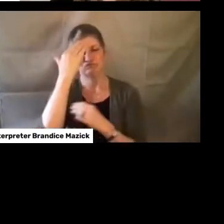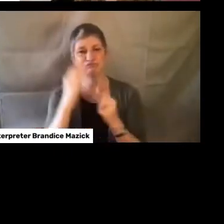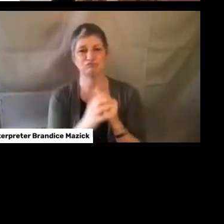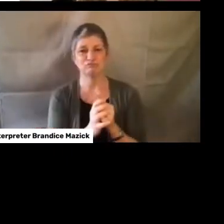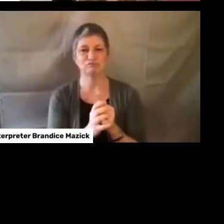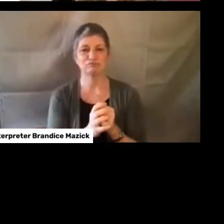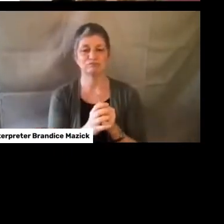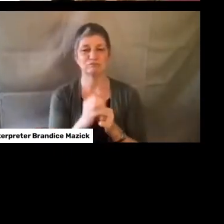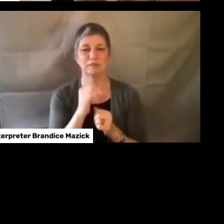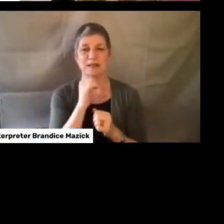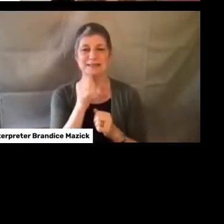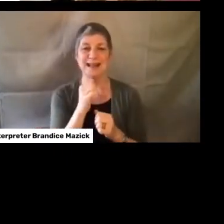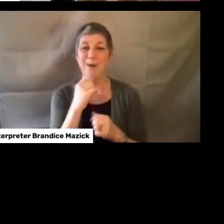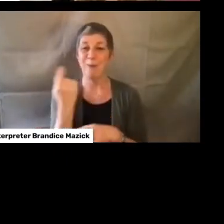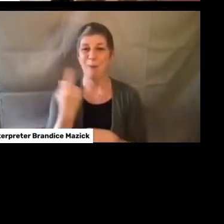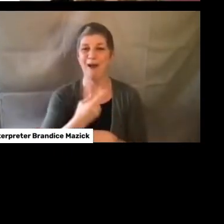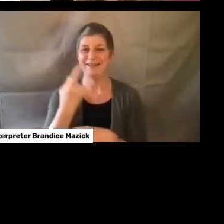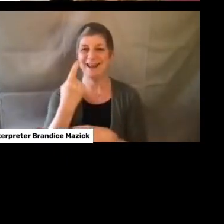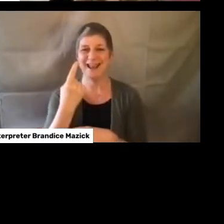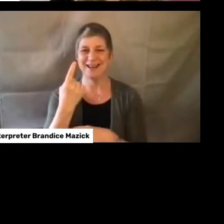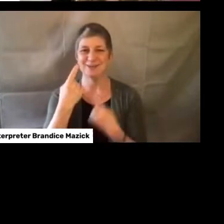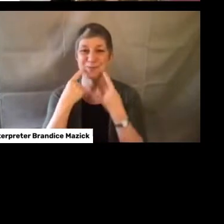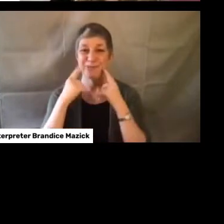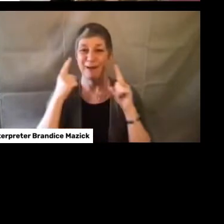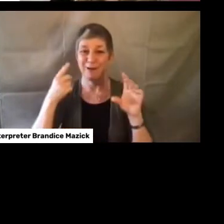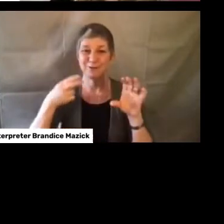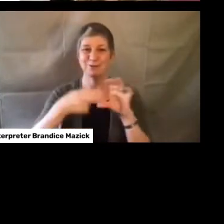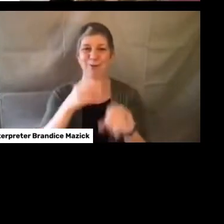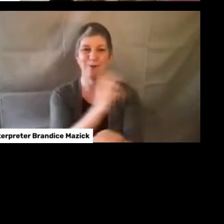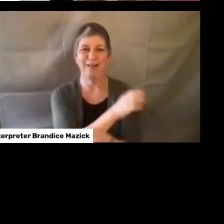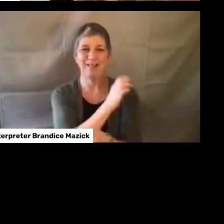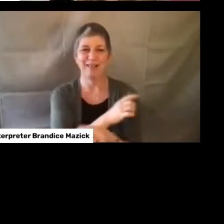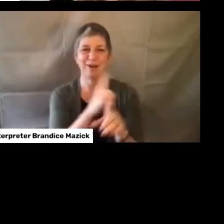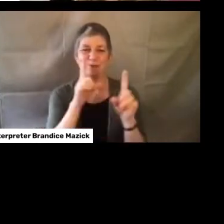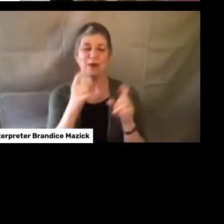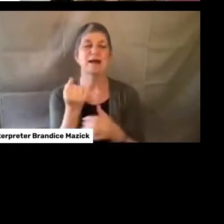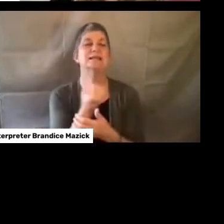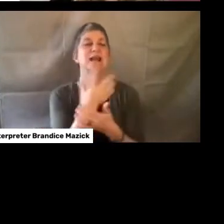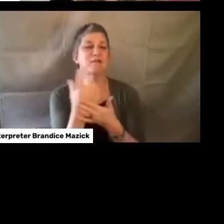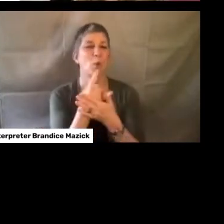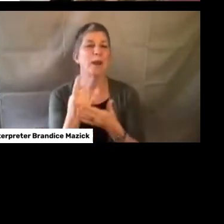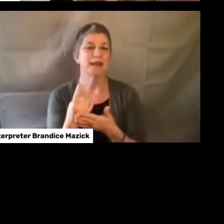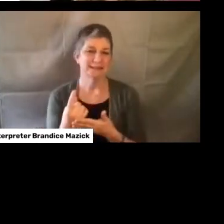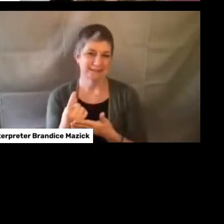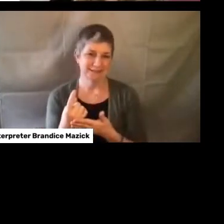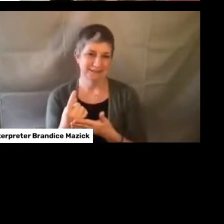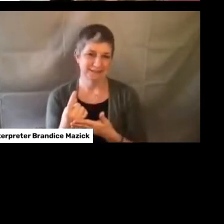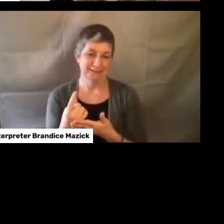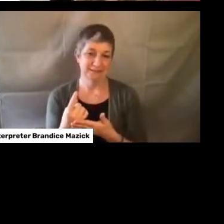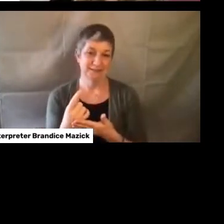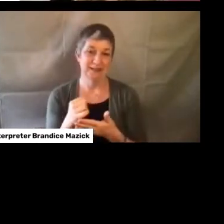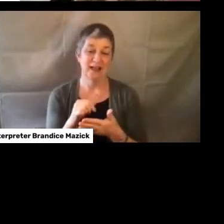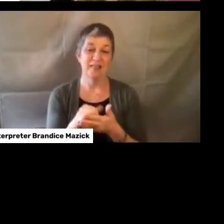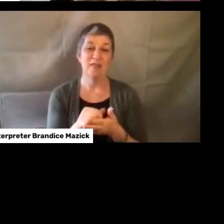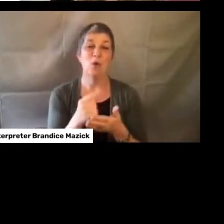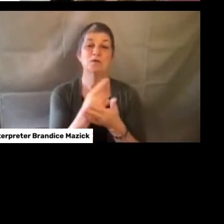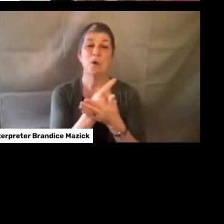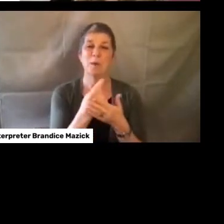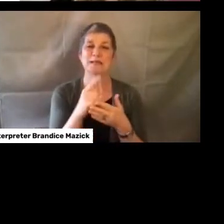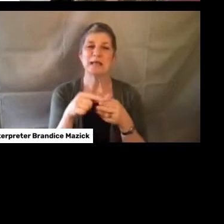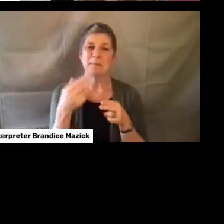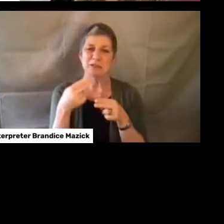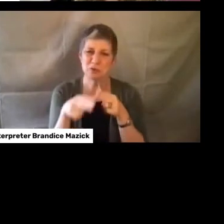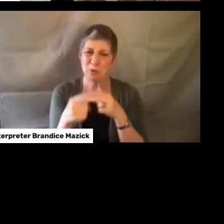on a clinical trial. It takes several weeks. And those several weeks can be, shortened a little bit